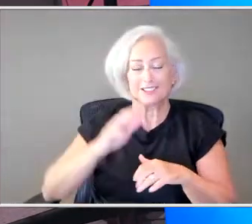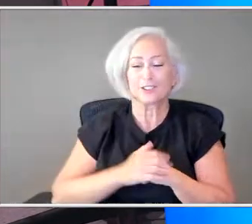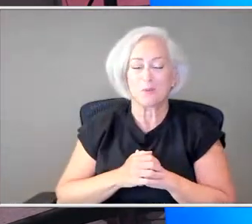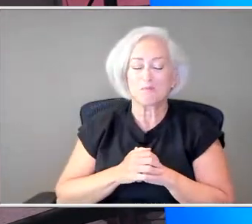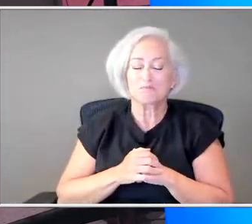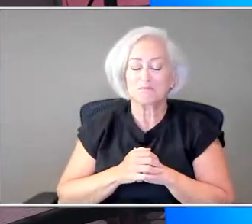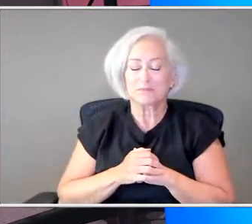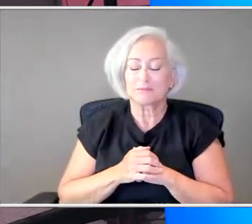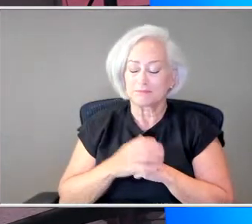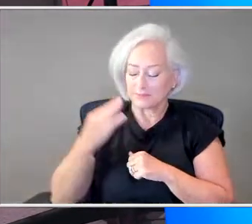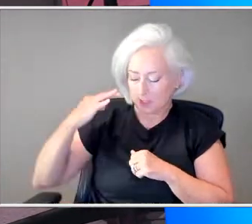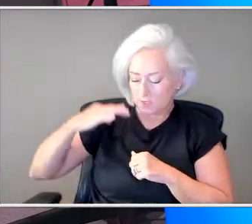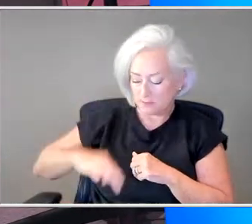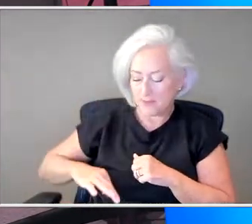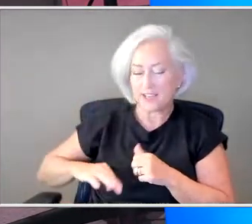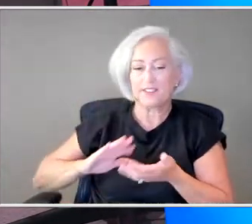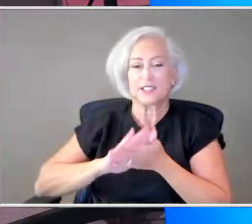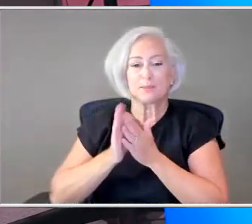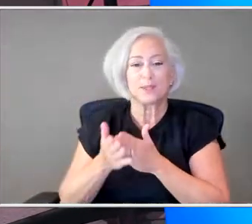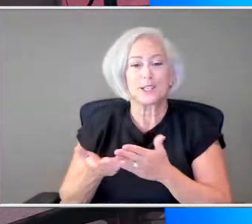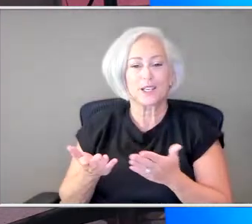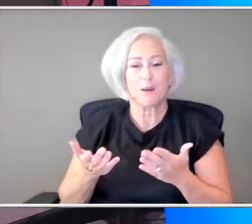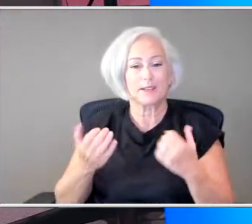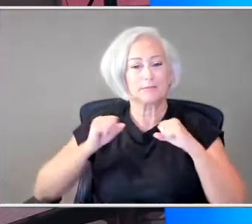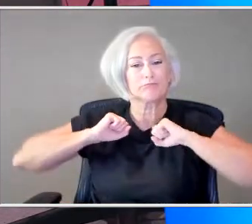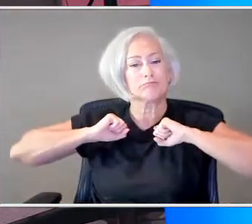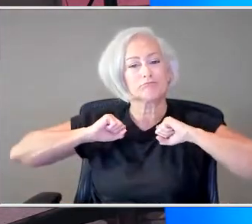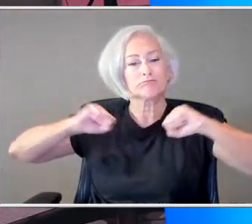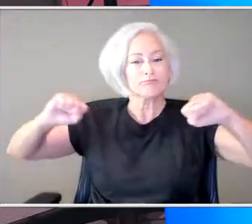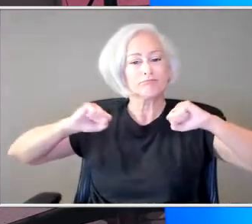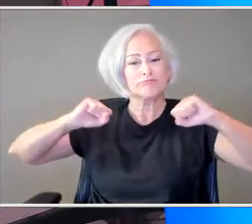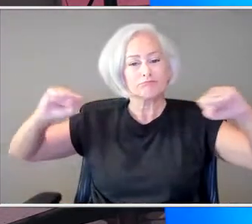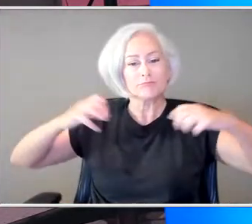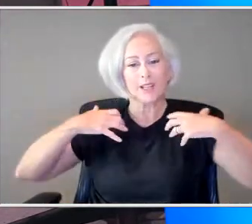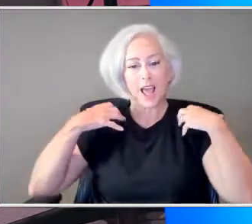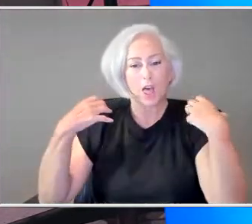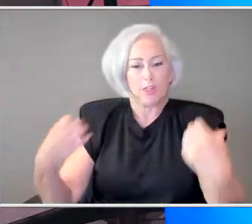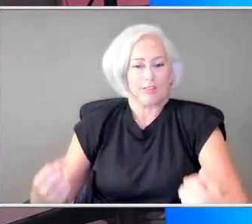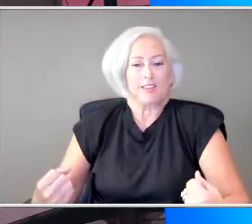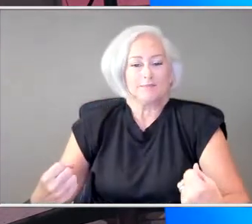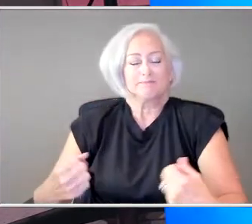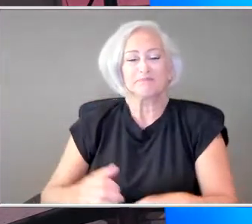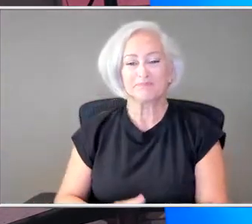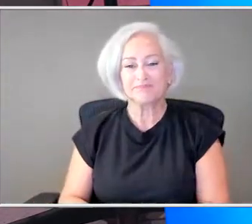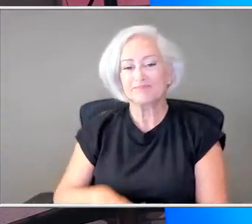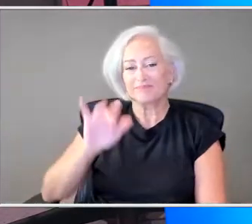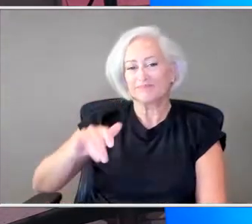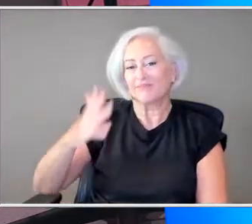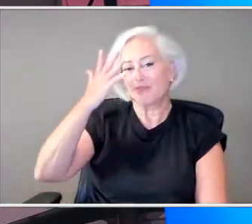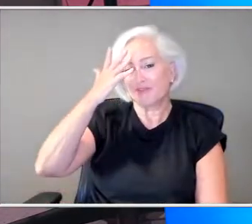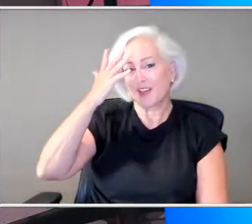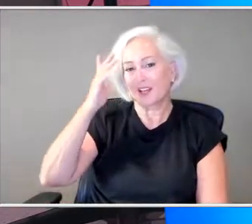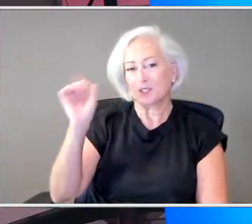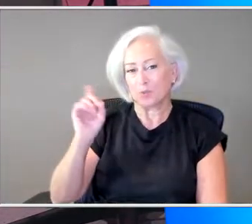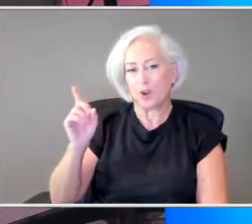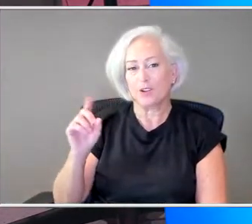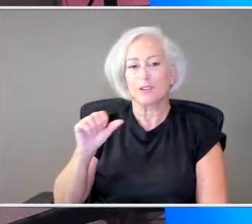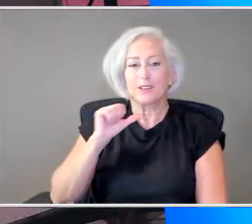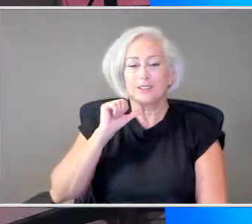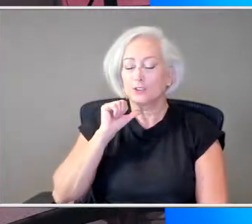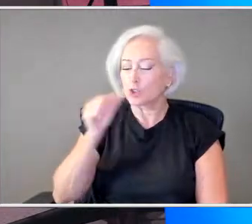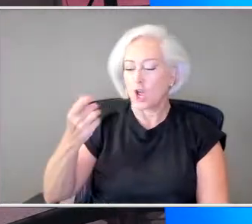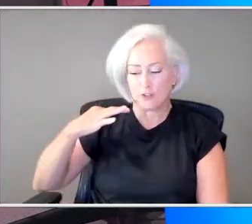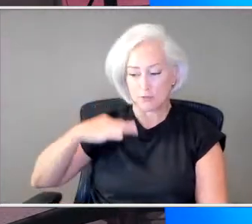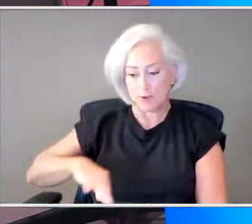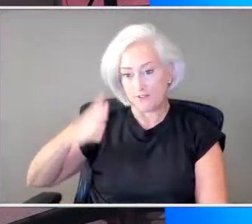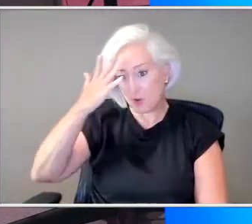being fit and seeking fitness, you know, and that's where the not-for-profit comes in, because she's going to help other